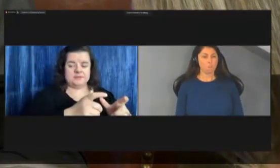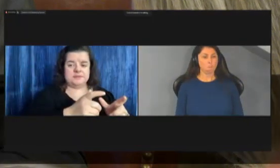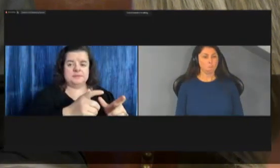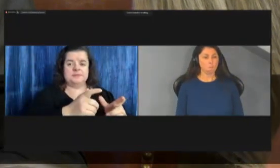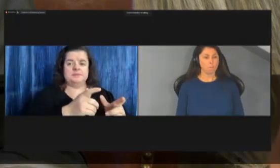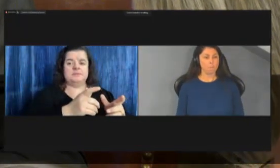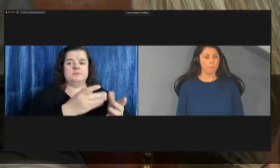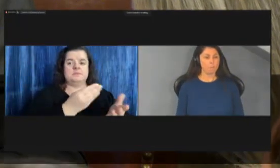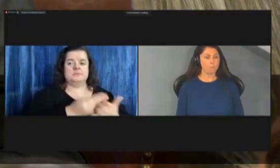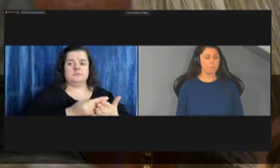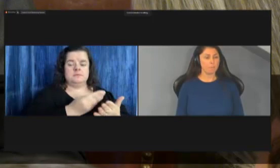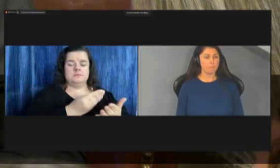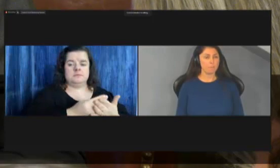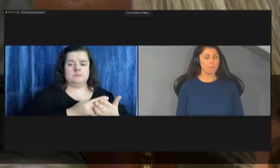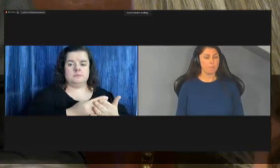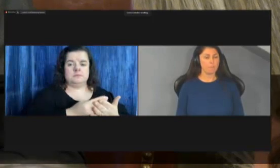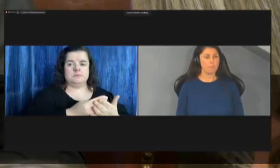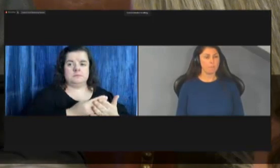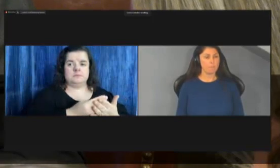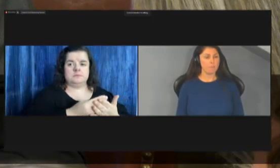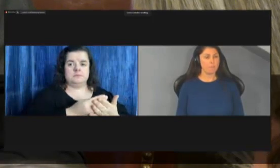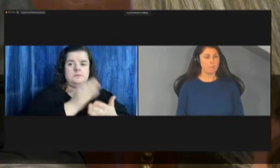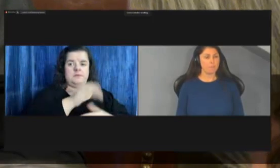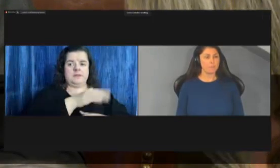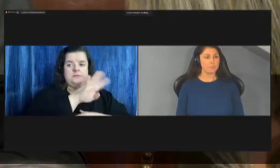is making